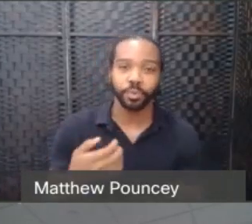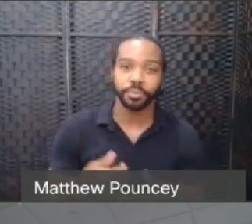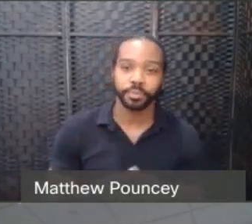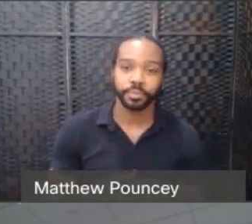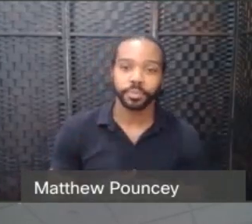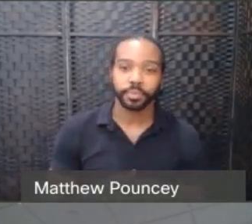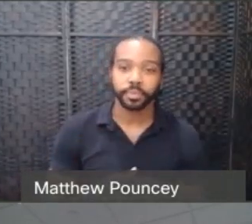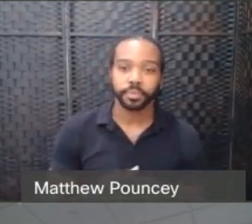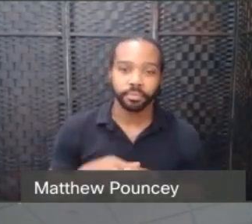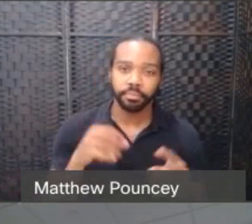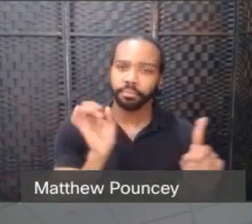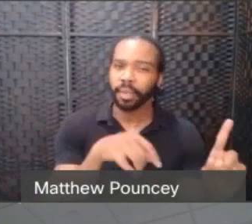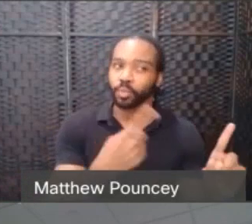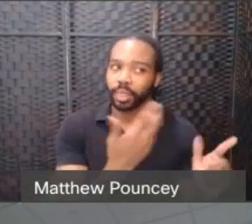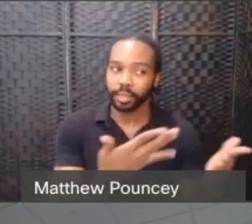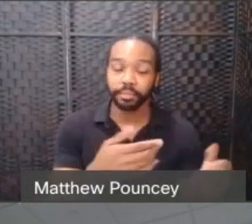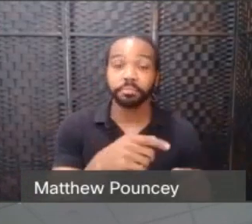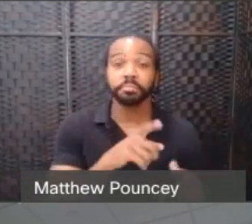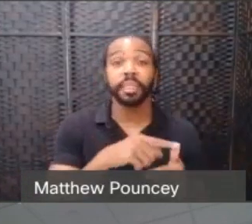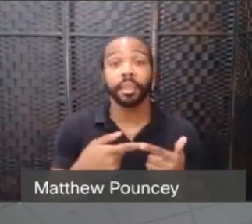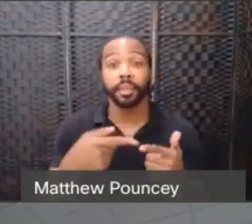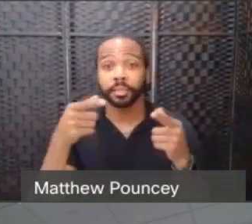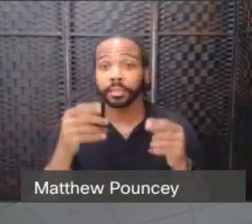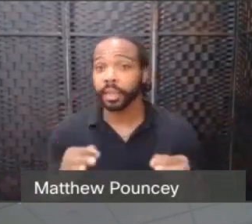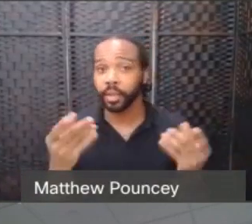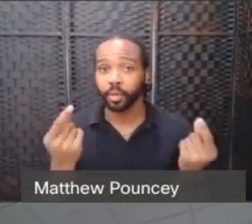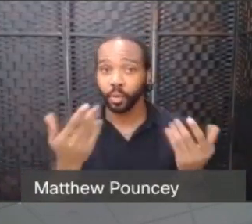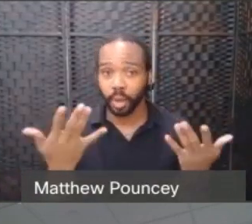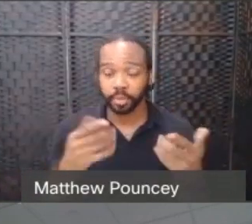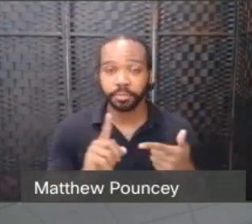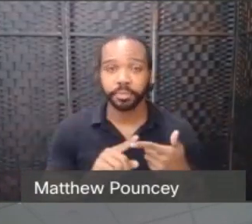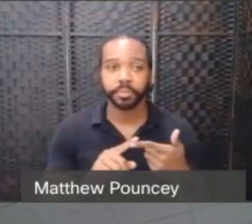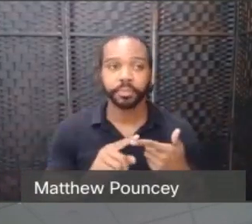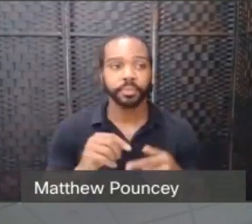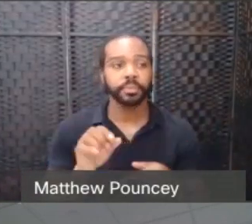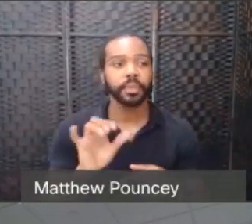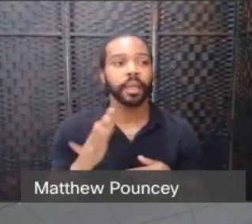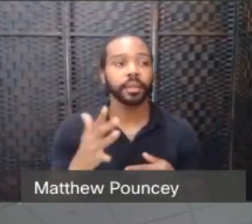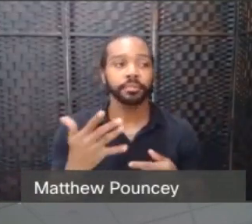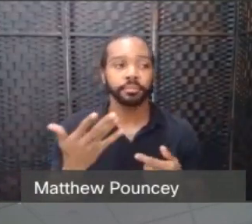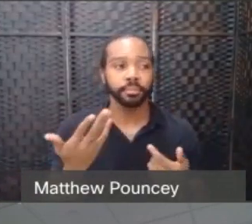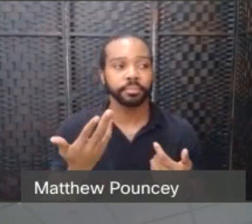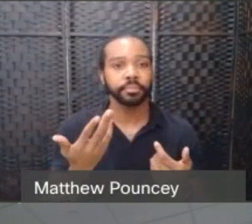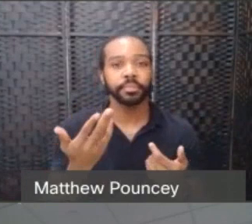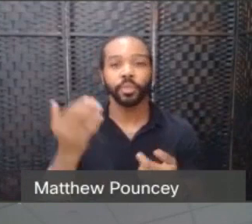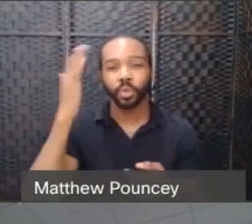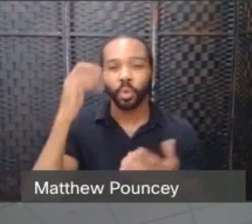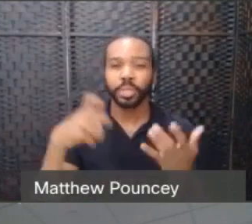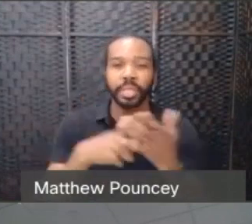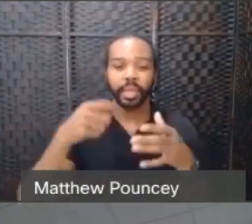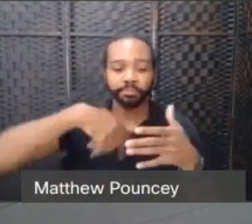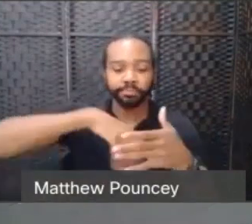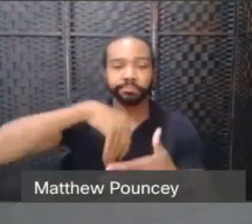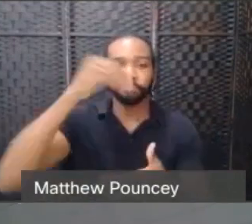so that was one thing. And then we decided to do a kind of just a raffle. You know, you've seen it on the news. States